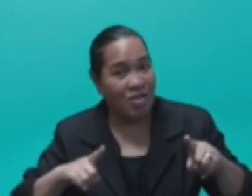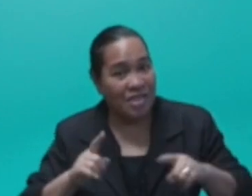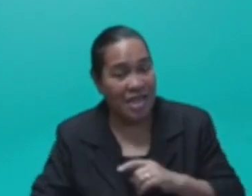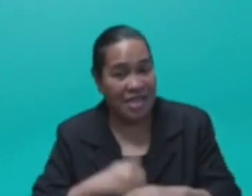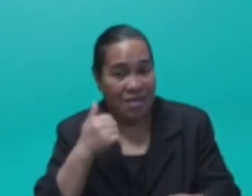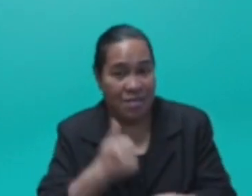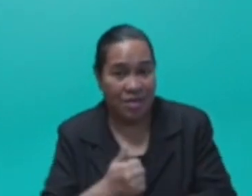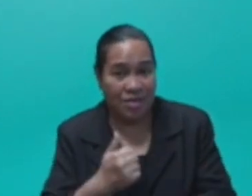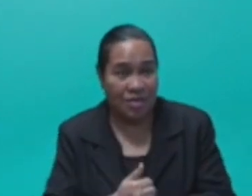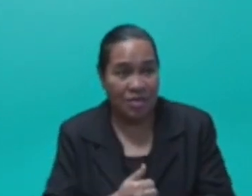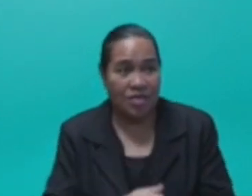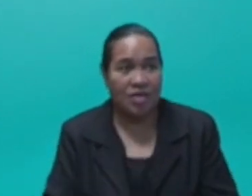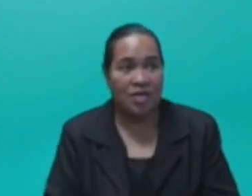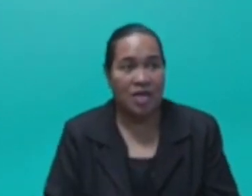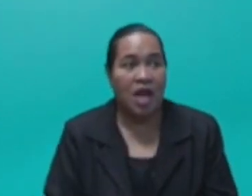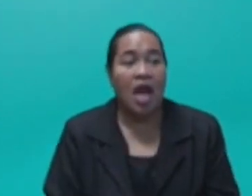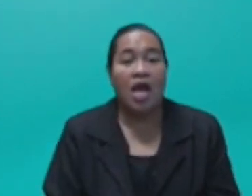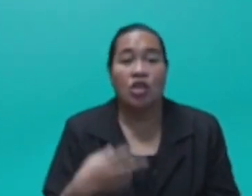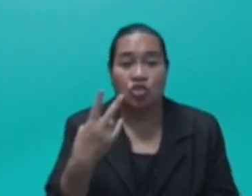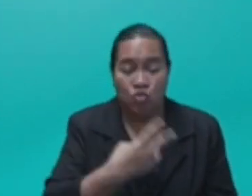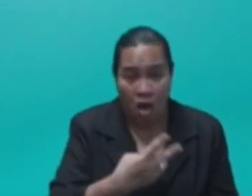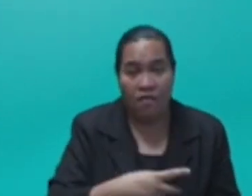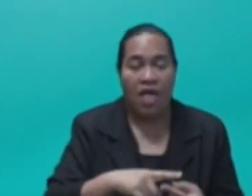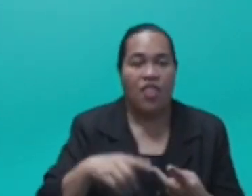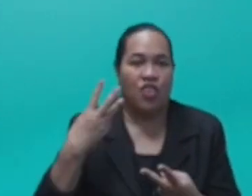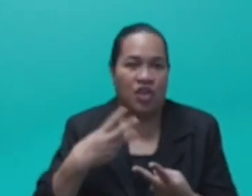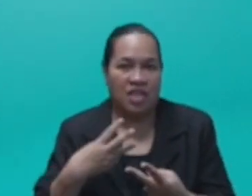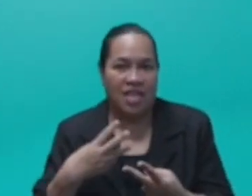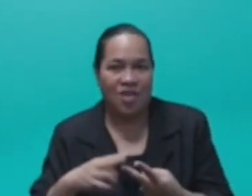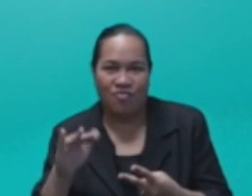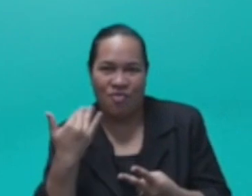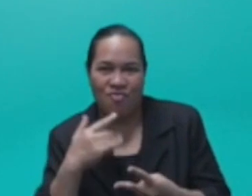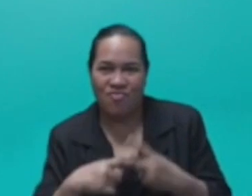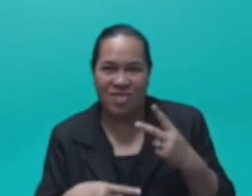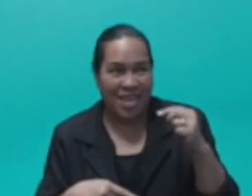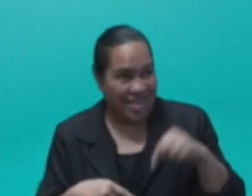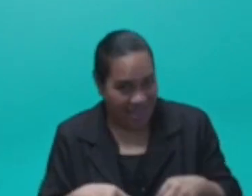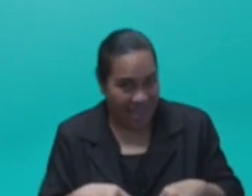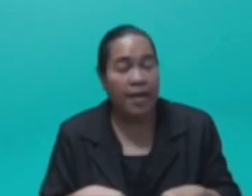of the High Court 12 and High Court 13 at the government buildings. These